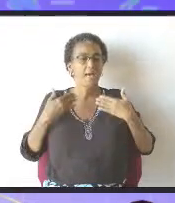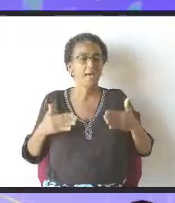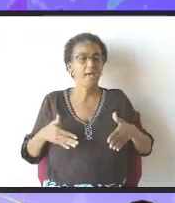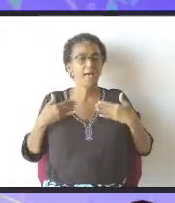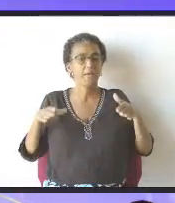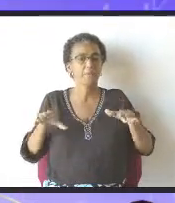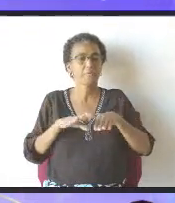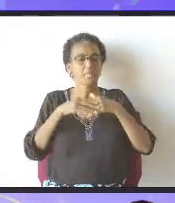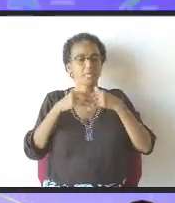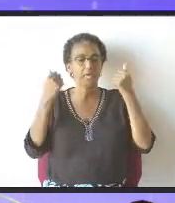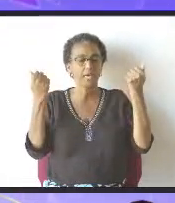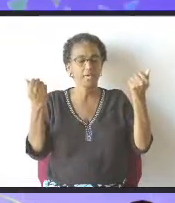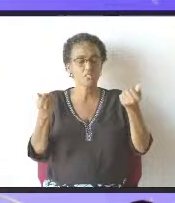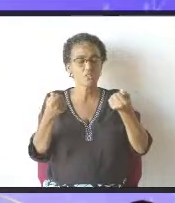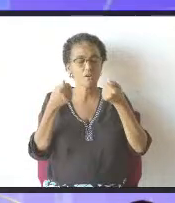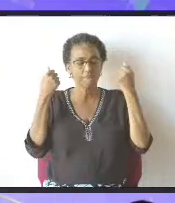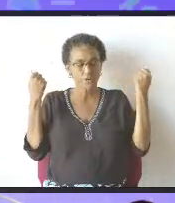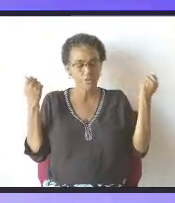Happy